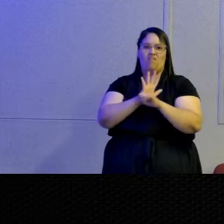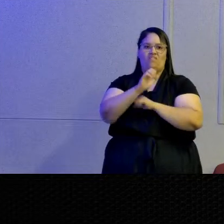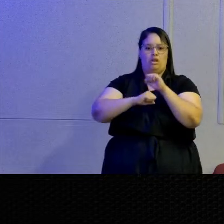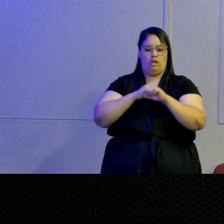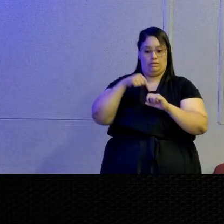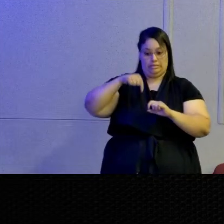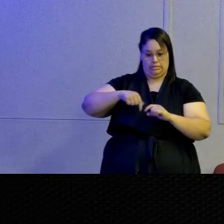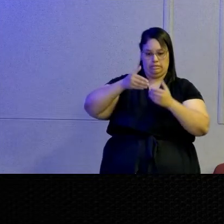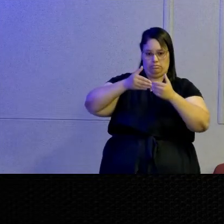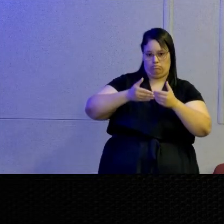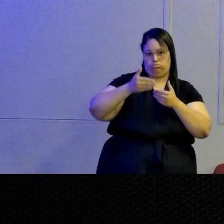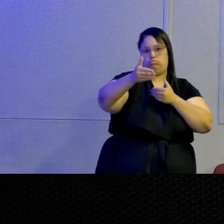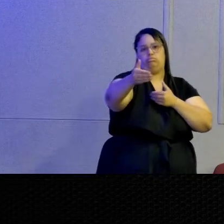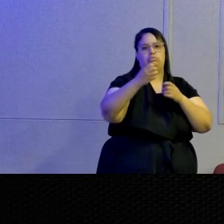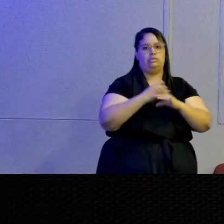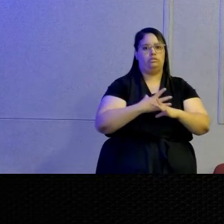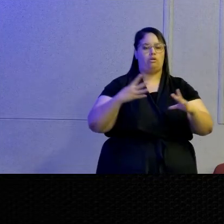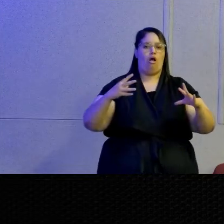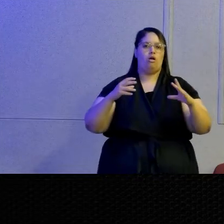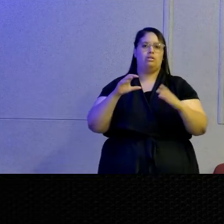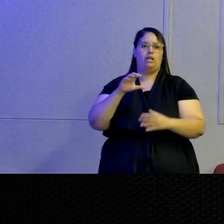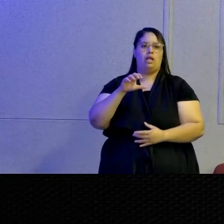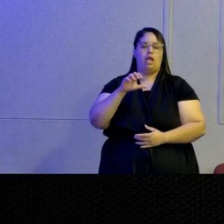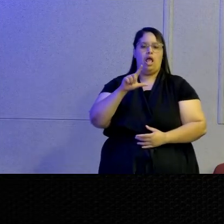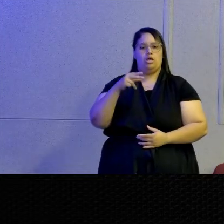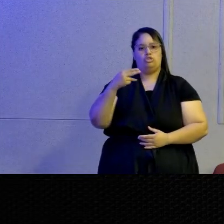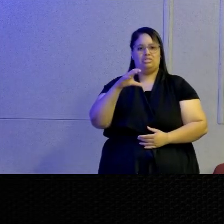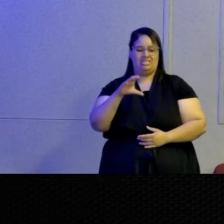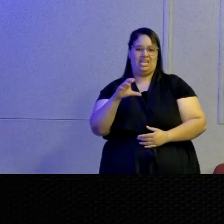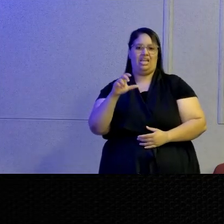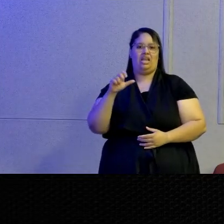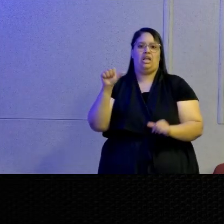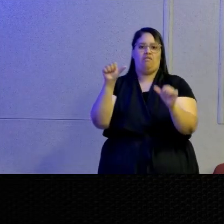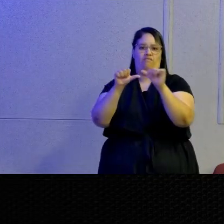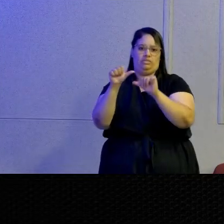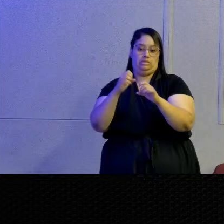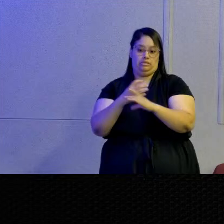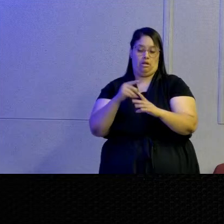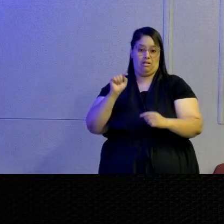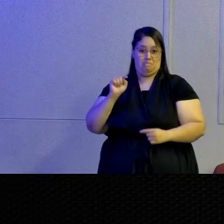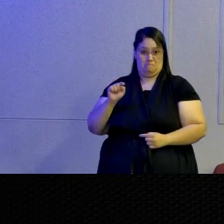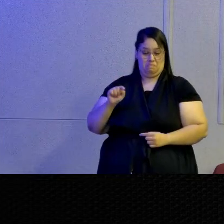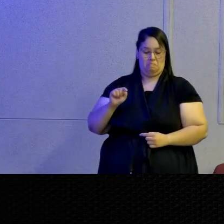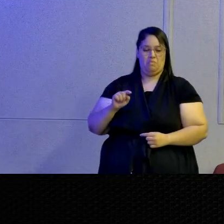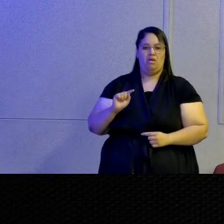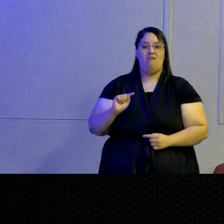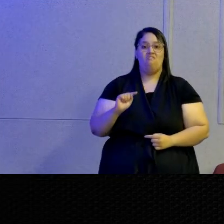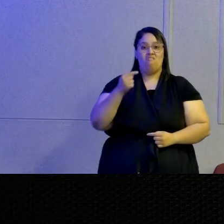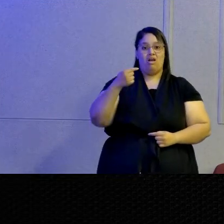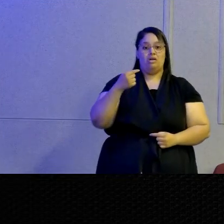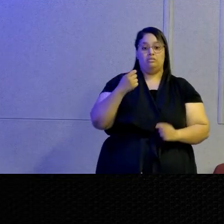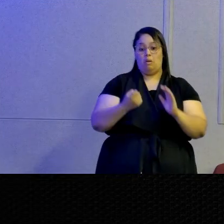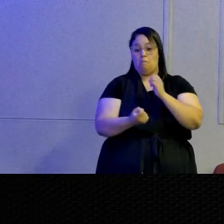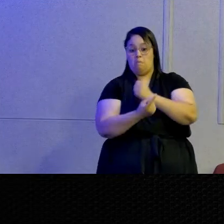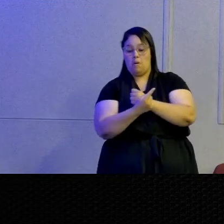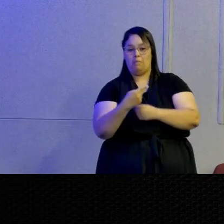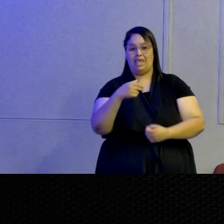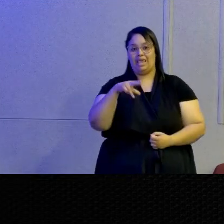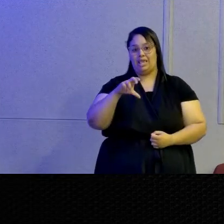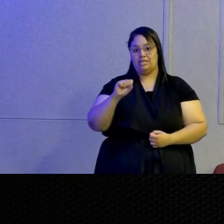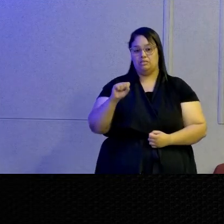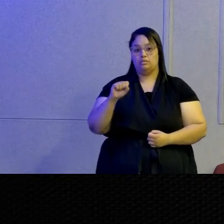years of LHC physics that we're talking about. The first hints of the Higgs boson came in